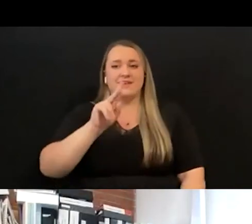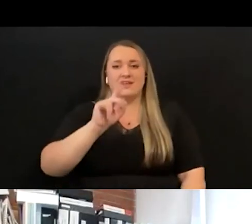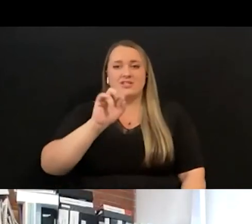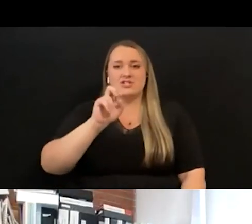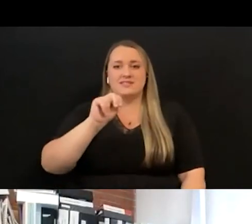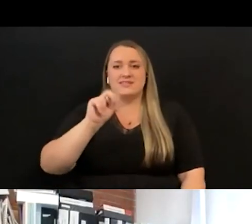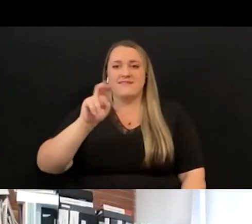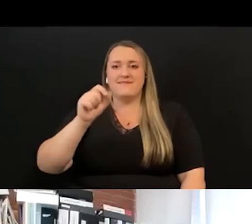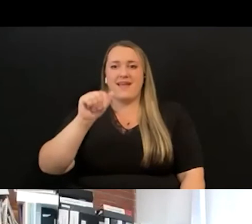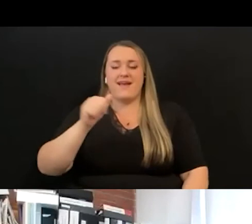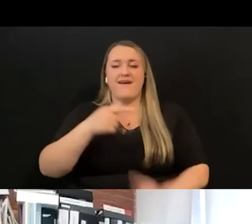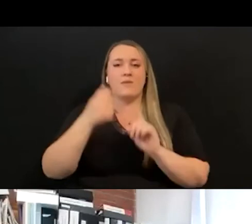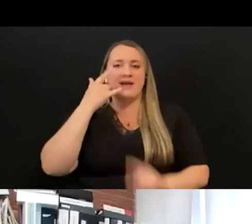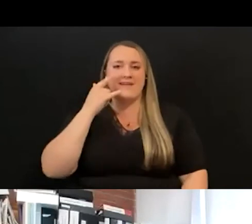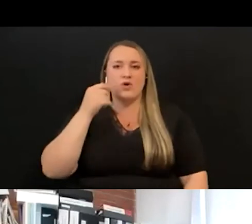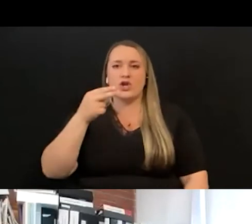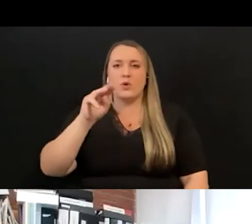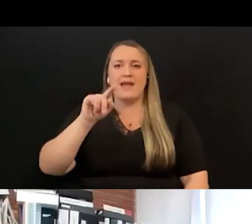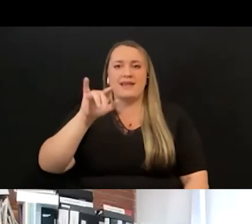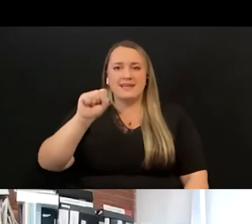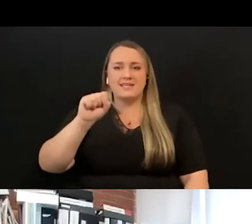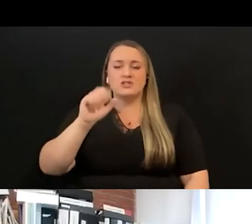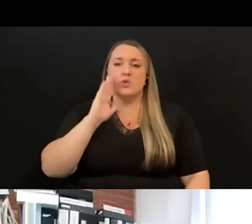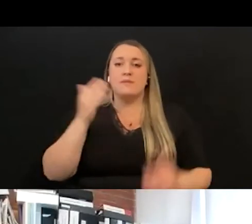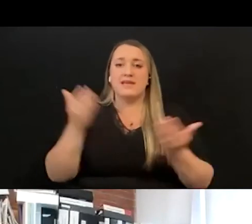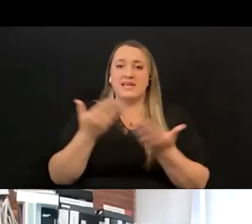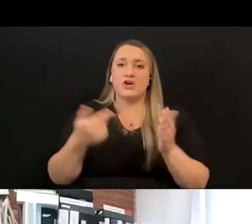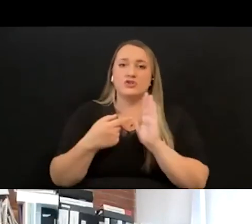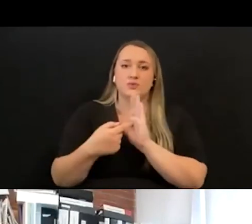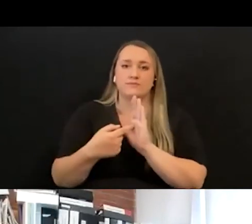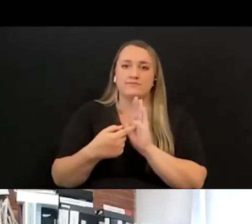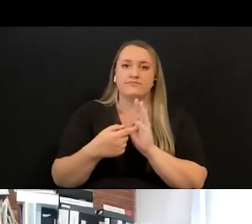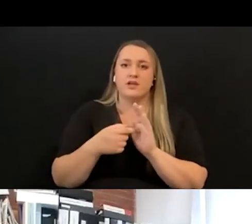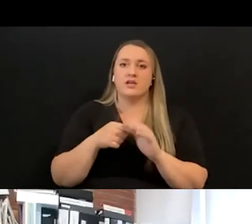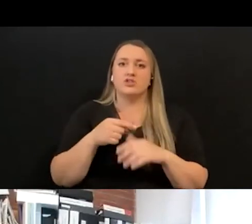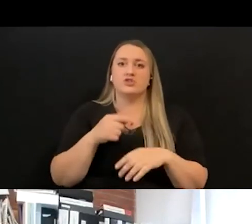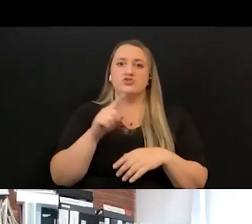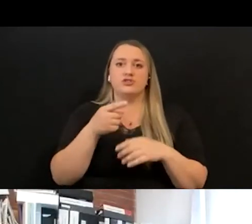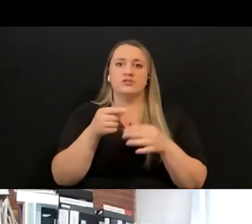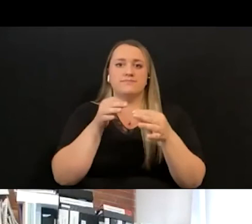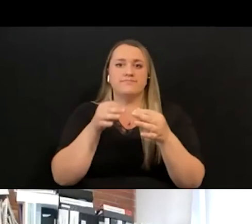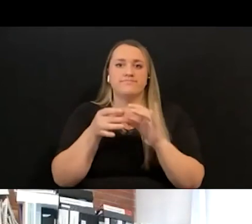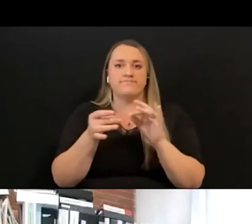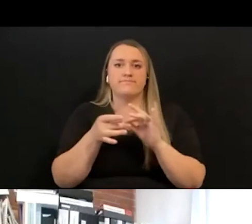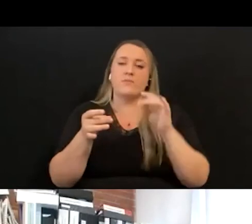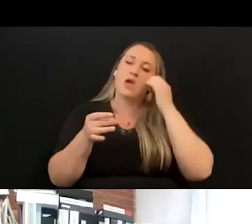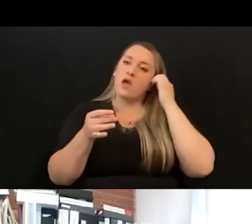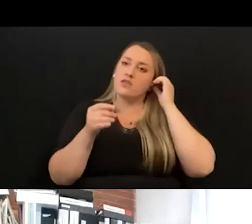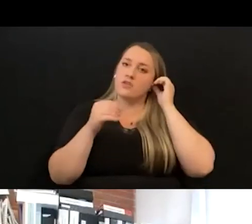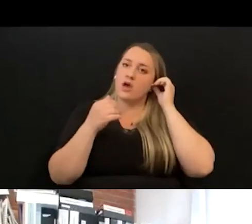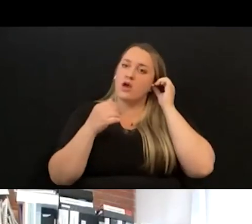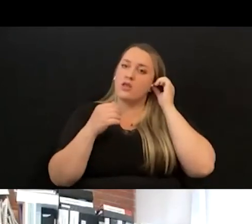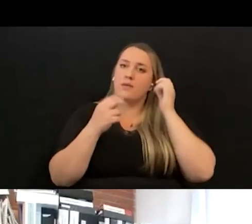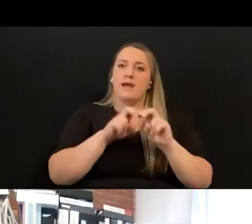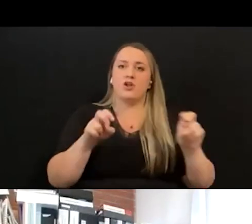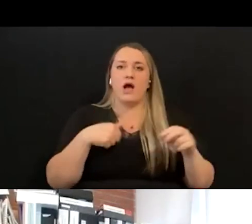California Humanities, and I'm just going to be here to convey audience questions to the panel. I'm a youngish woman with big red